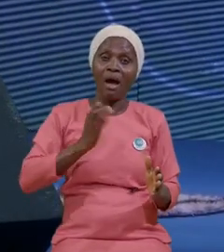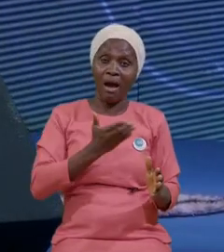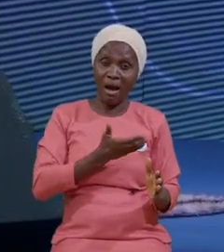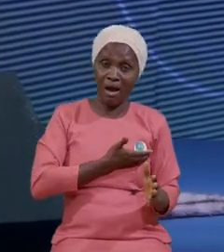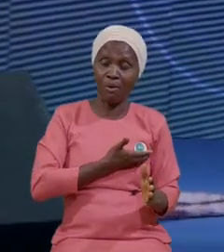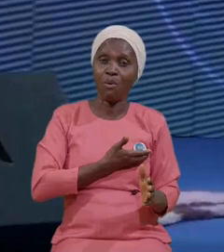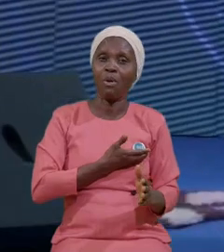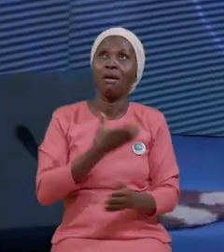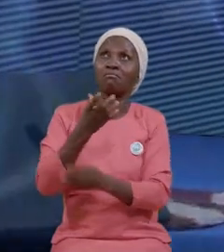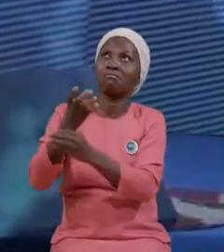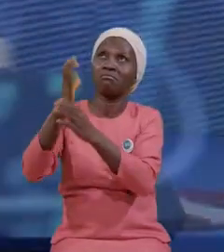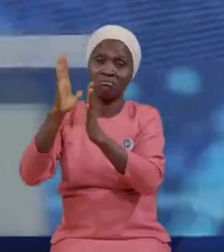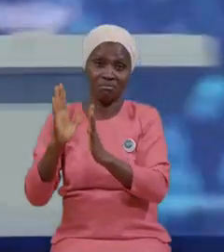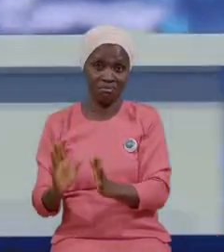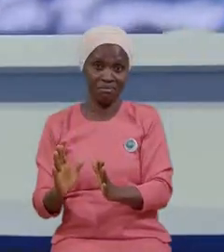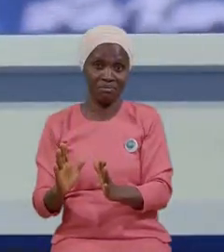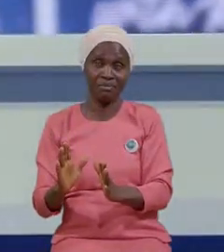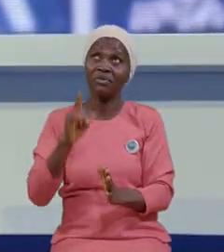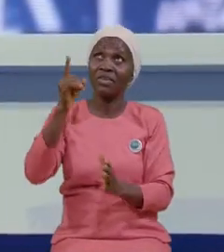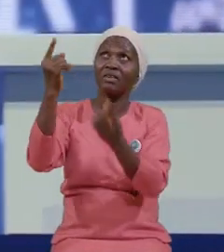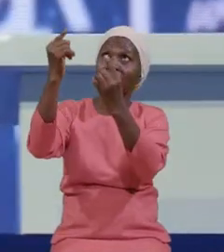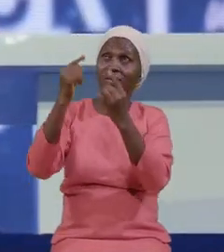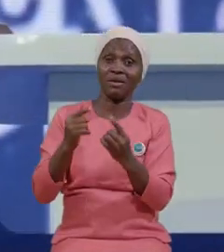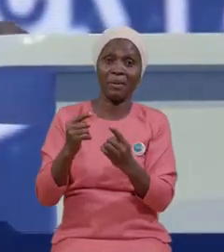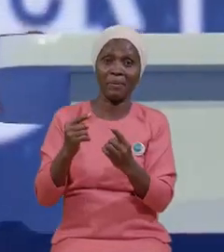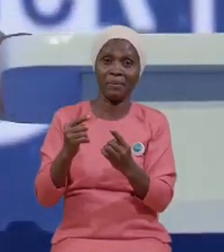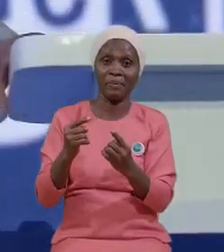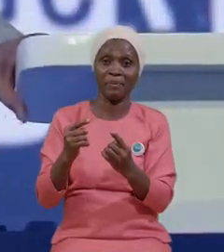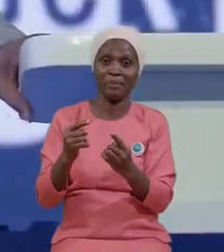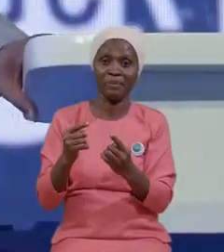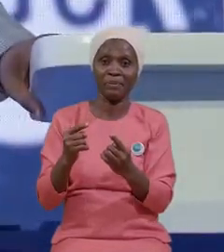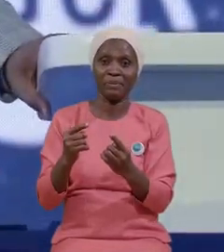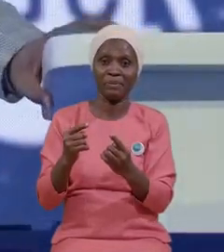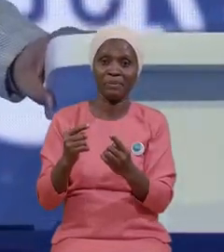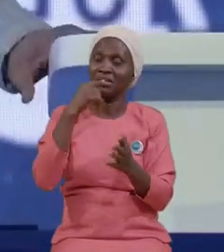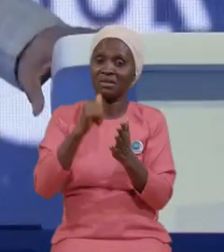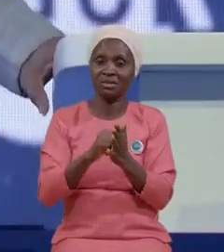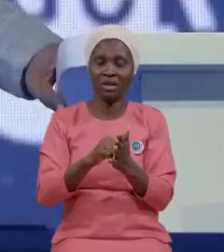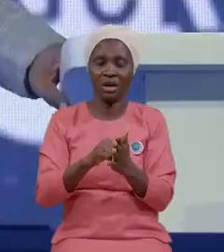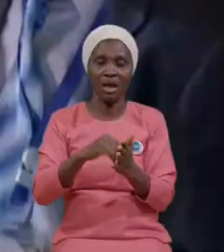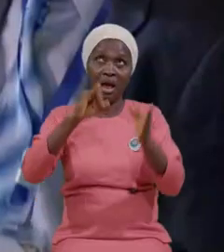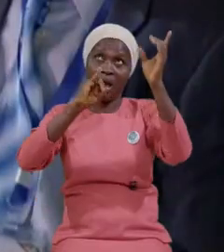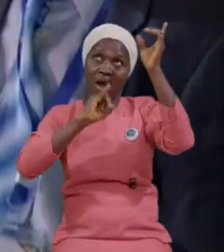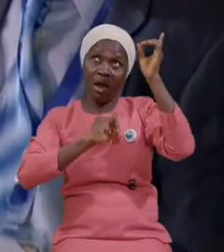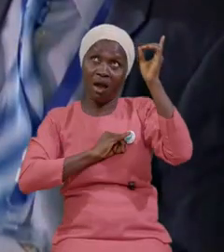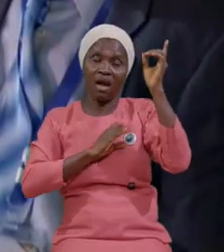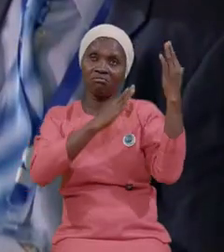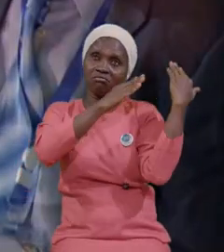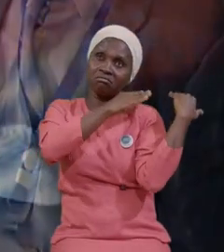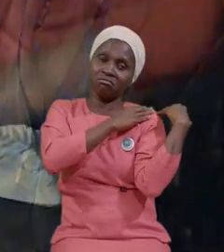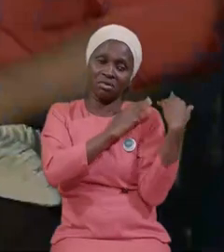Advocate, He came and He said, I'll bear His punishment.